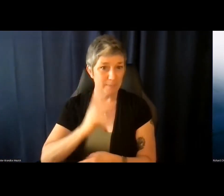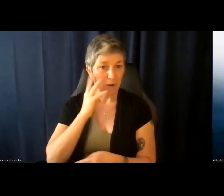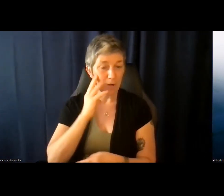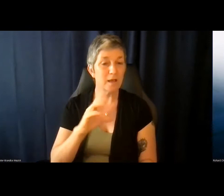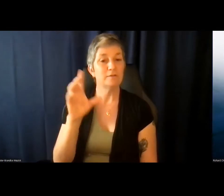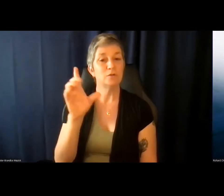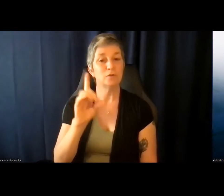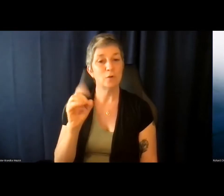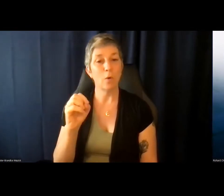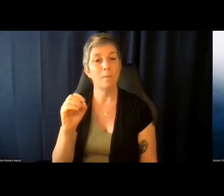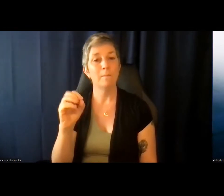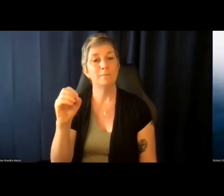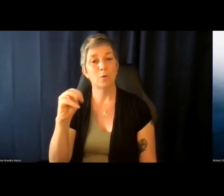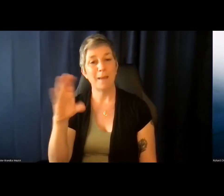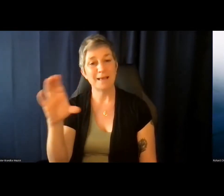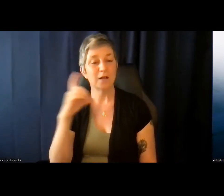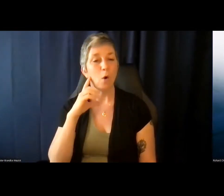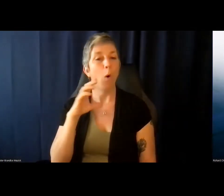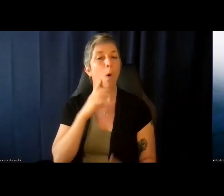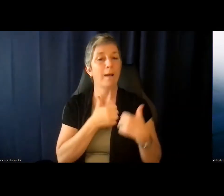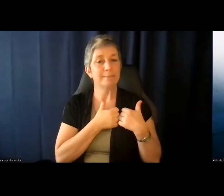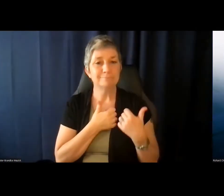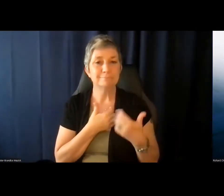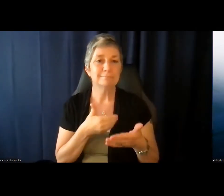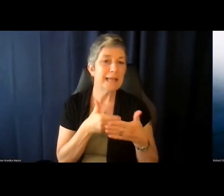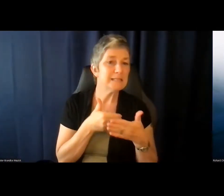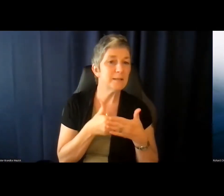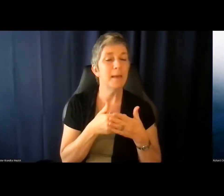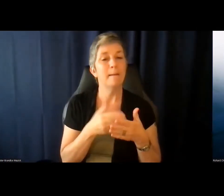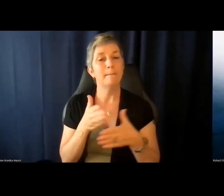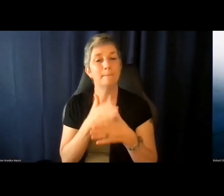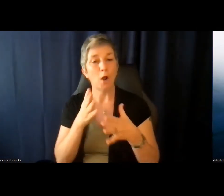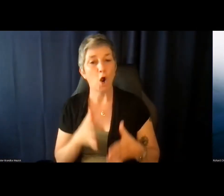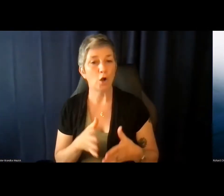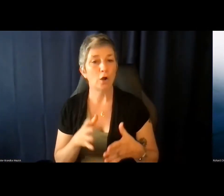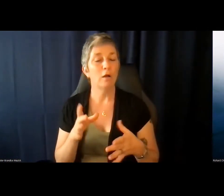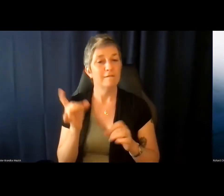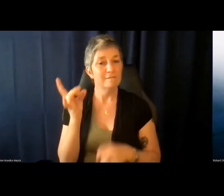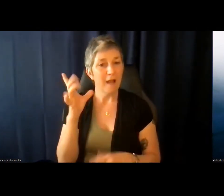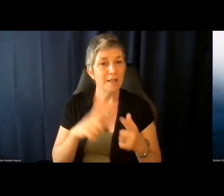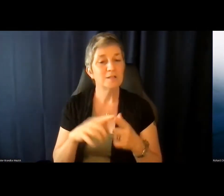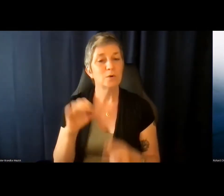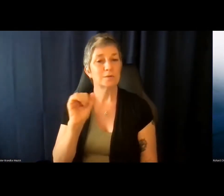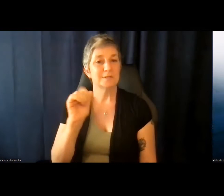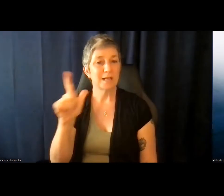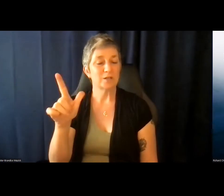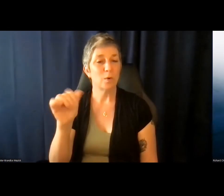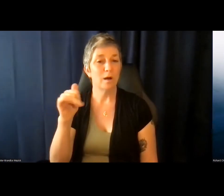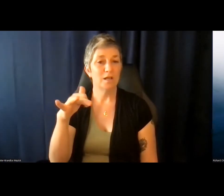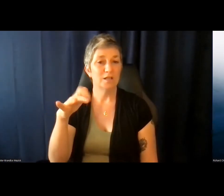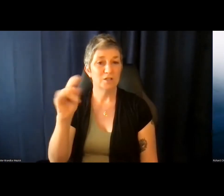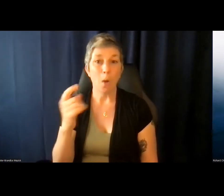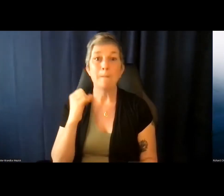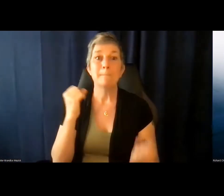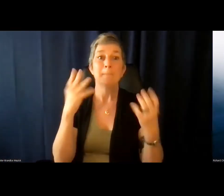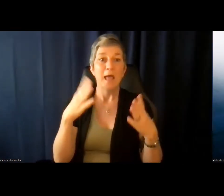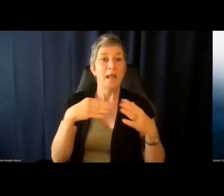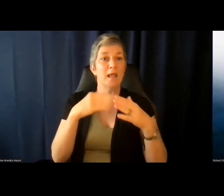or intimate partner violence or sexual assault, that many HUD-assisted housing providers continue